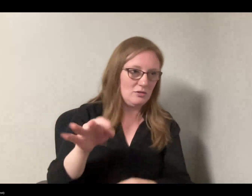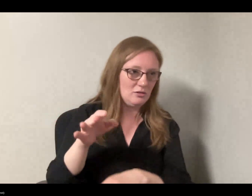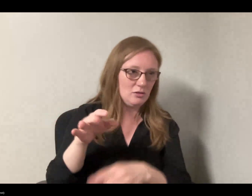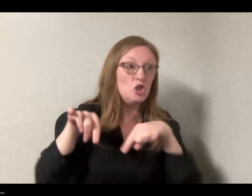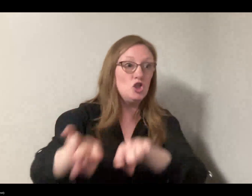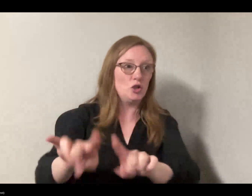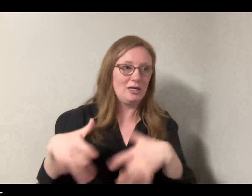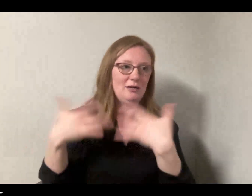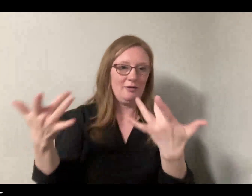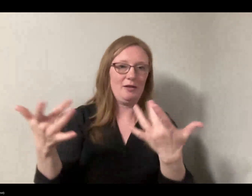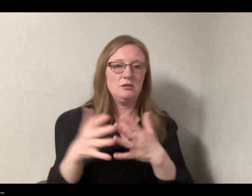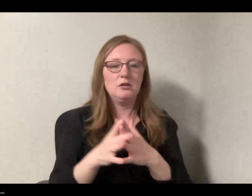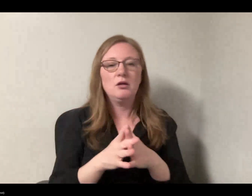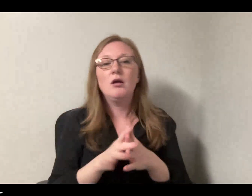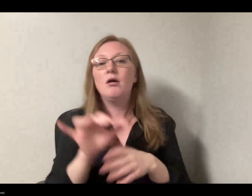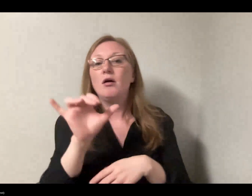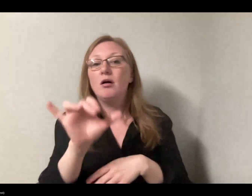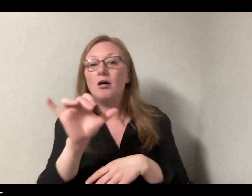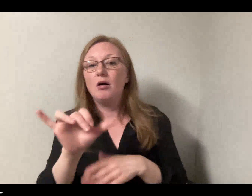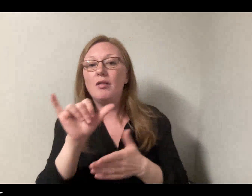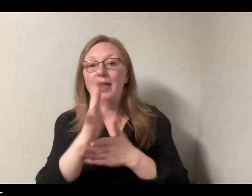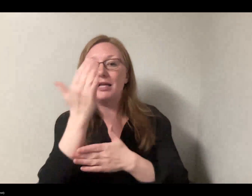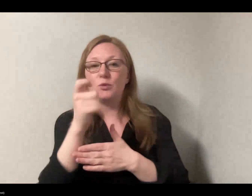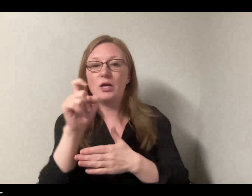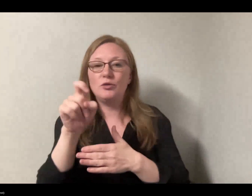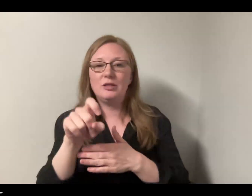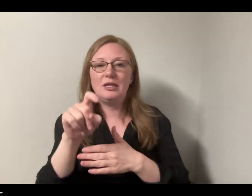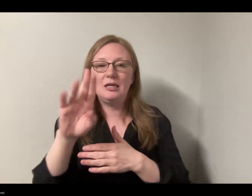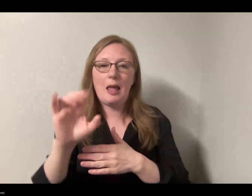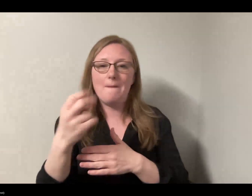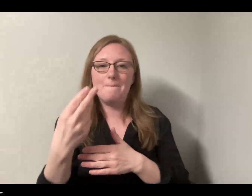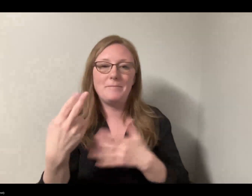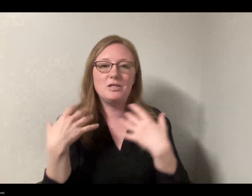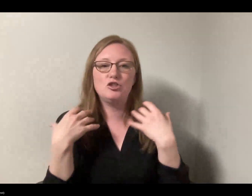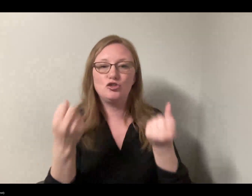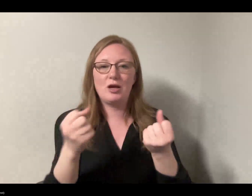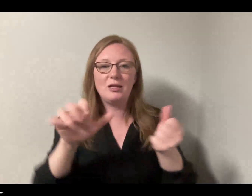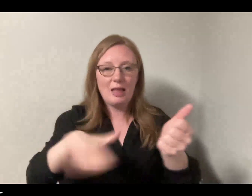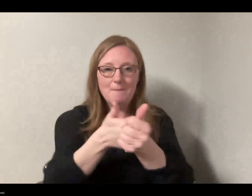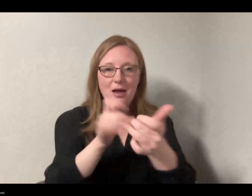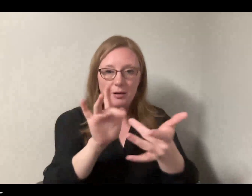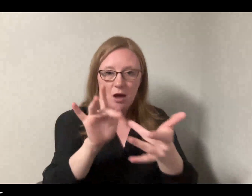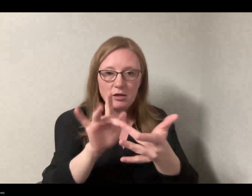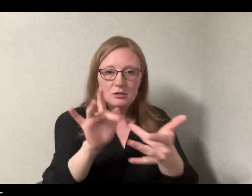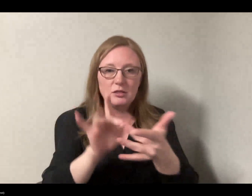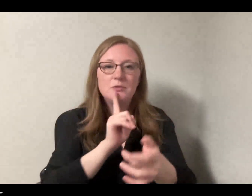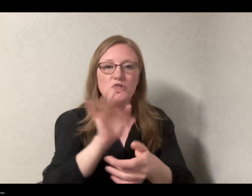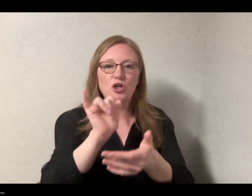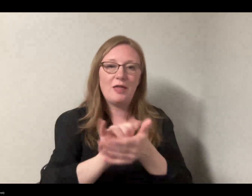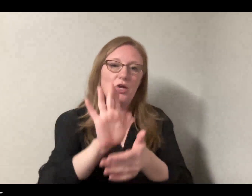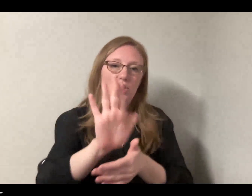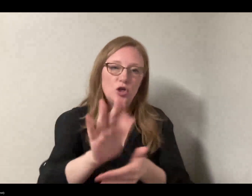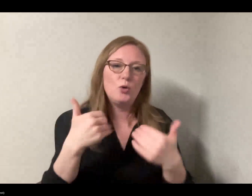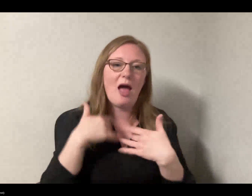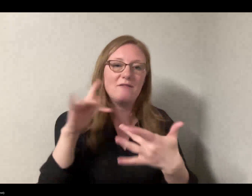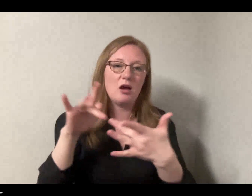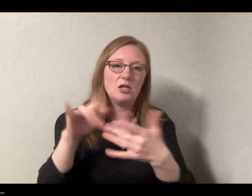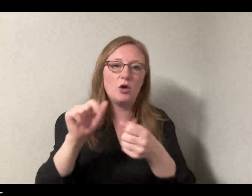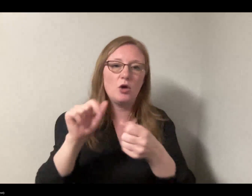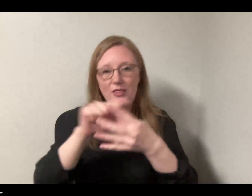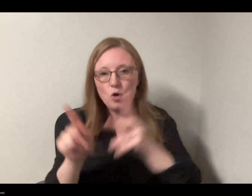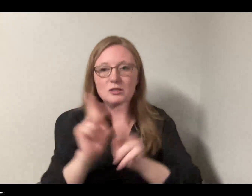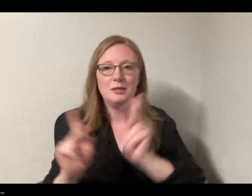That really underscores the importance of having a little bench strength and having a backup contact and making sure that you're keeping touch with those folks